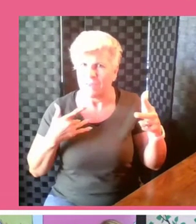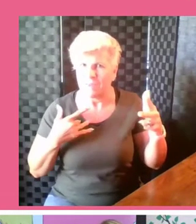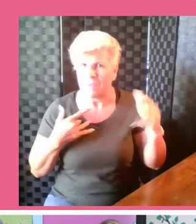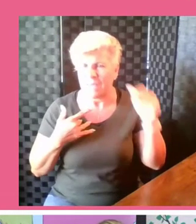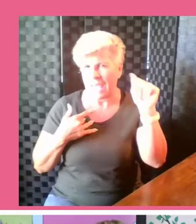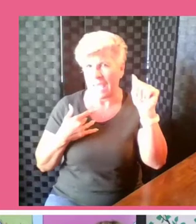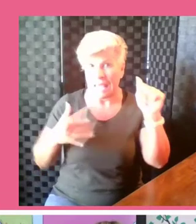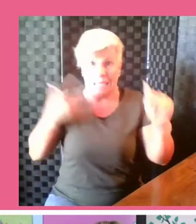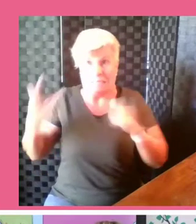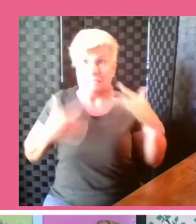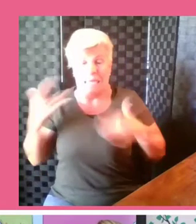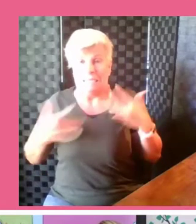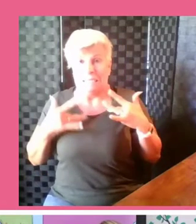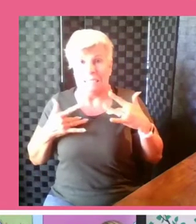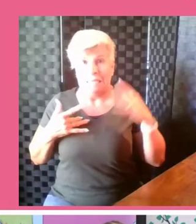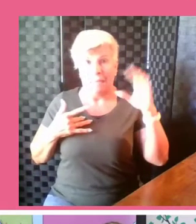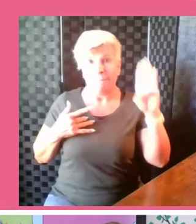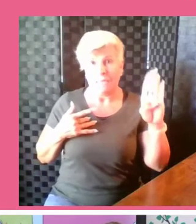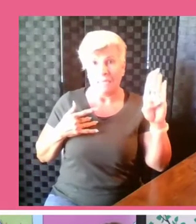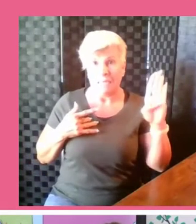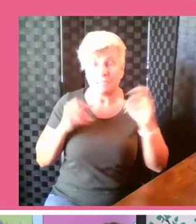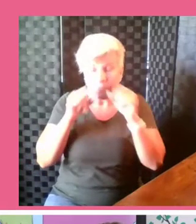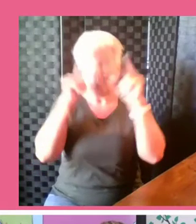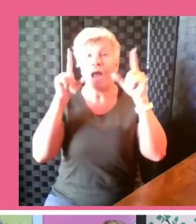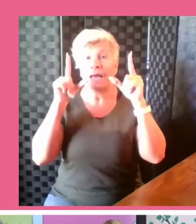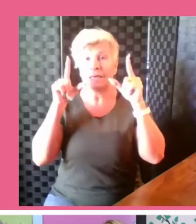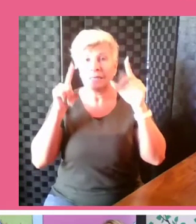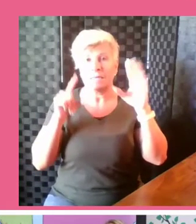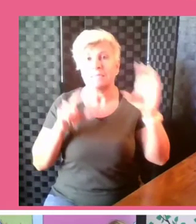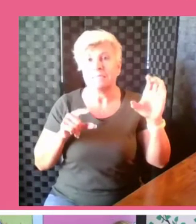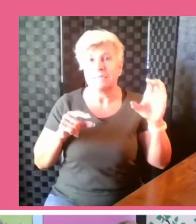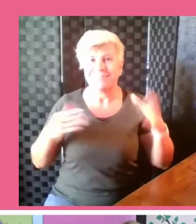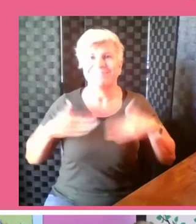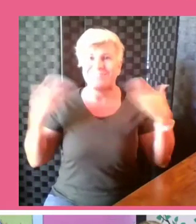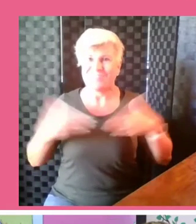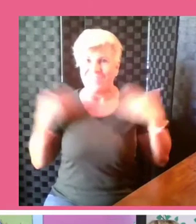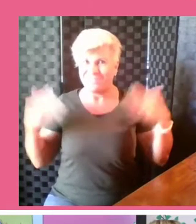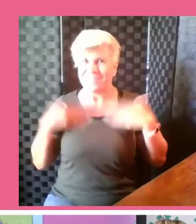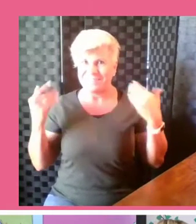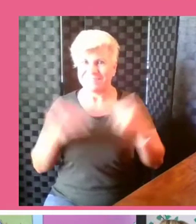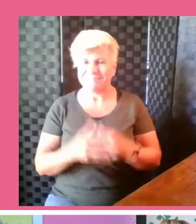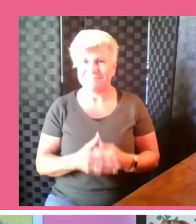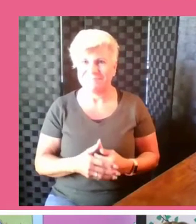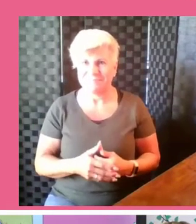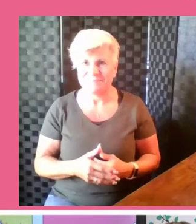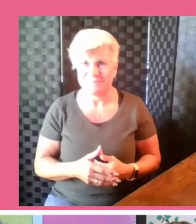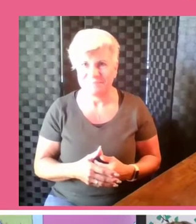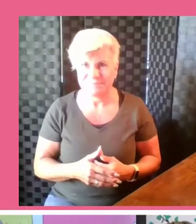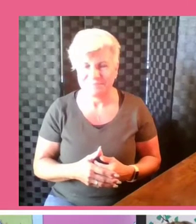A, excited, B, surprised, or C, joyful?